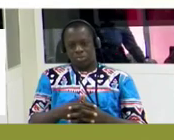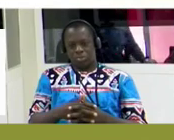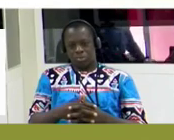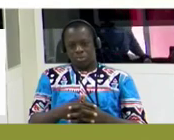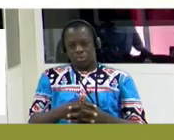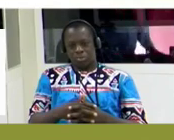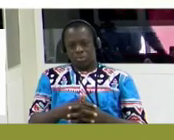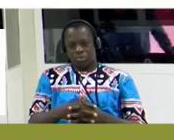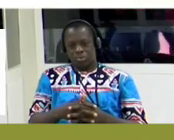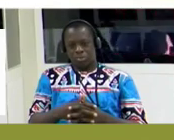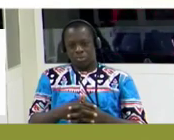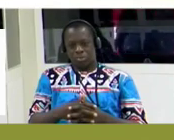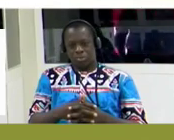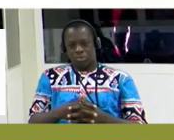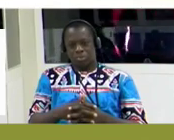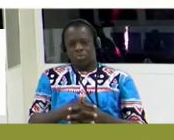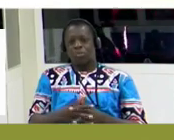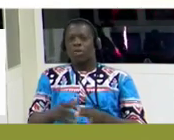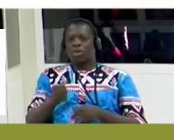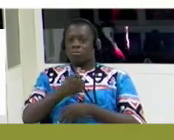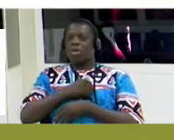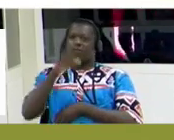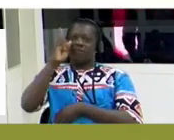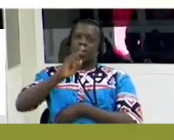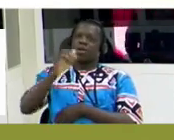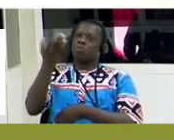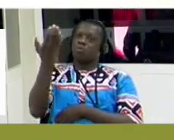You know, so my father was